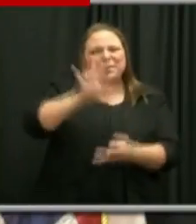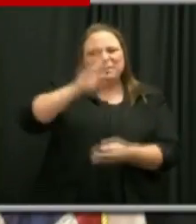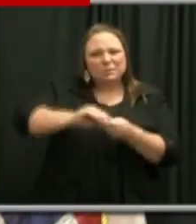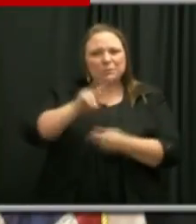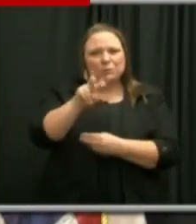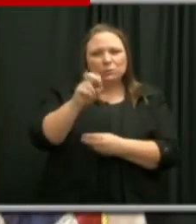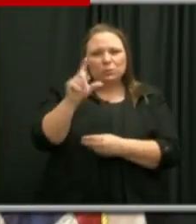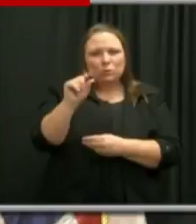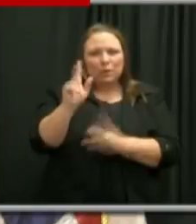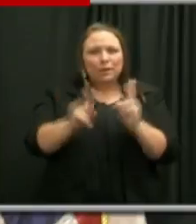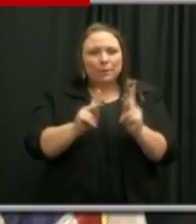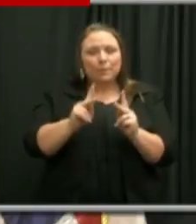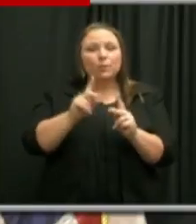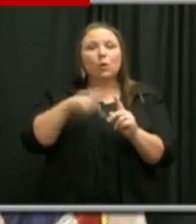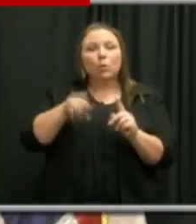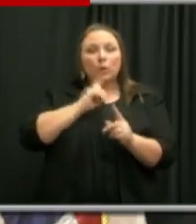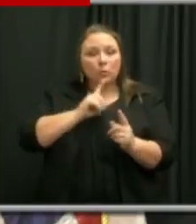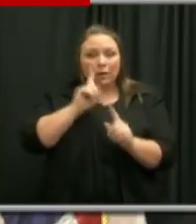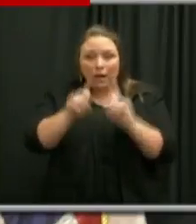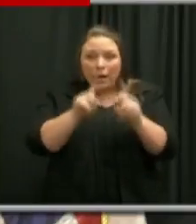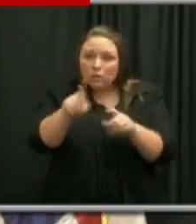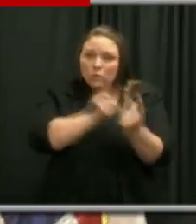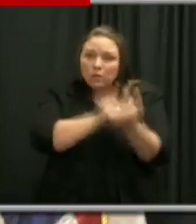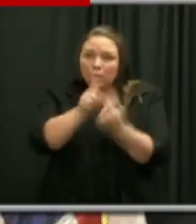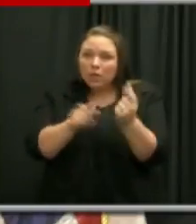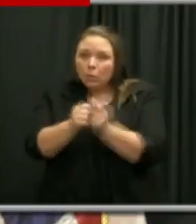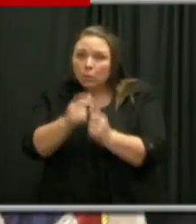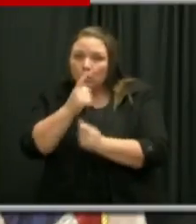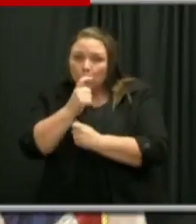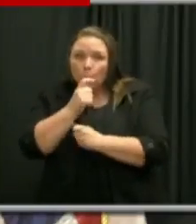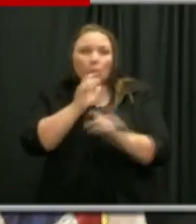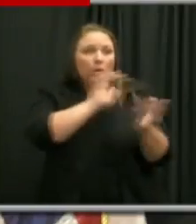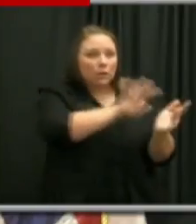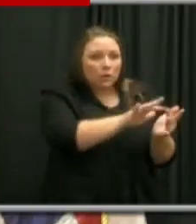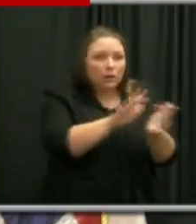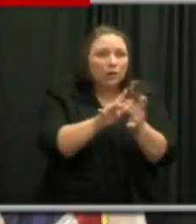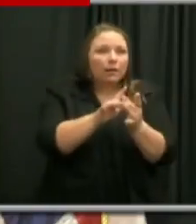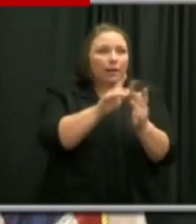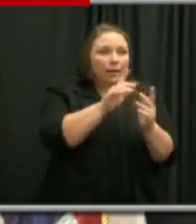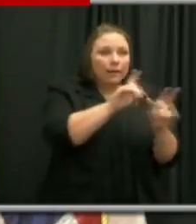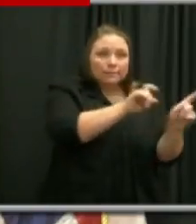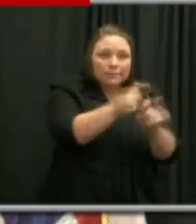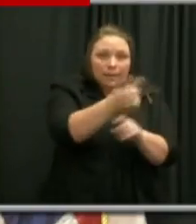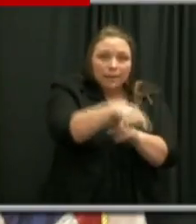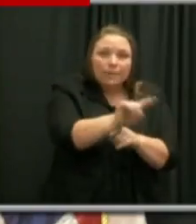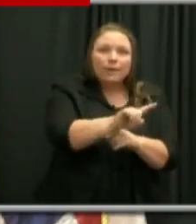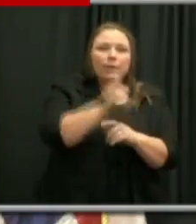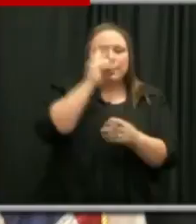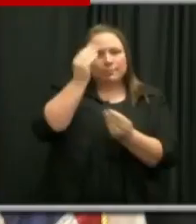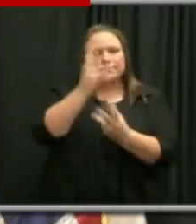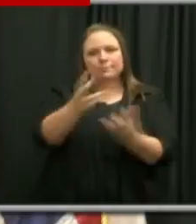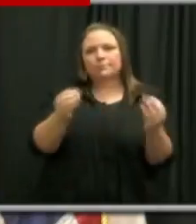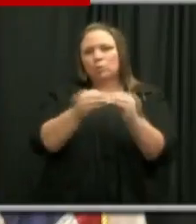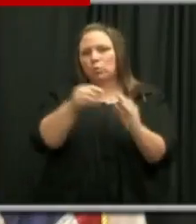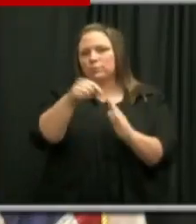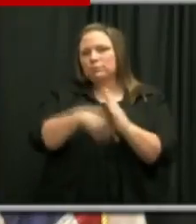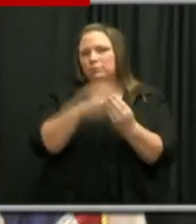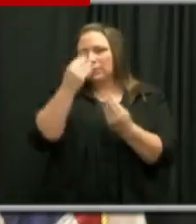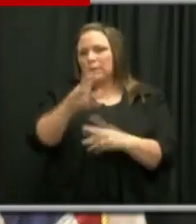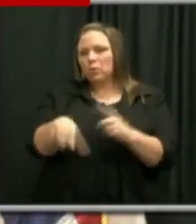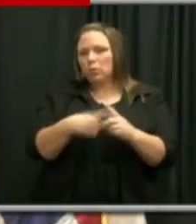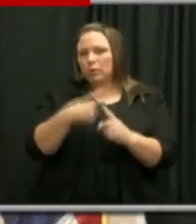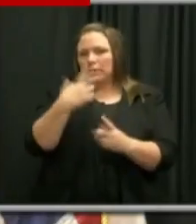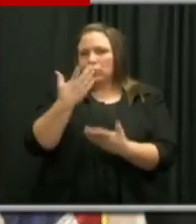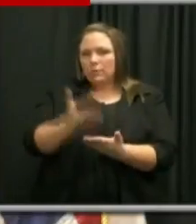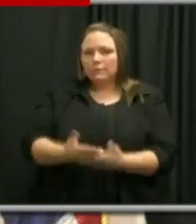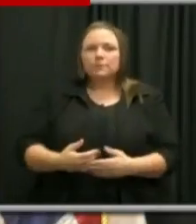to contact Trace to investigate and contain this outbreak, and we'll keep you updated as we get more information. Today, I